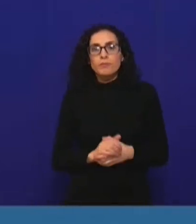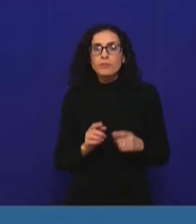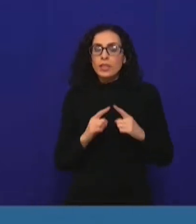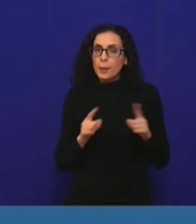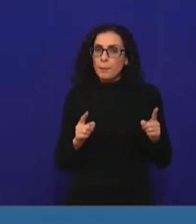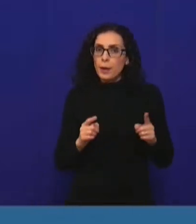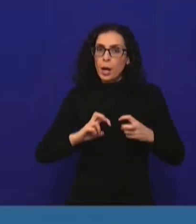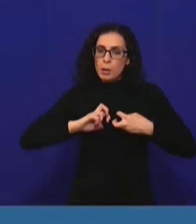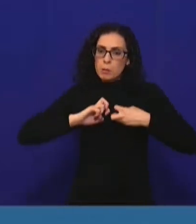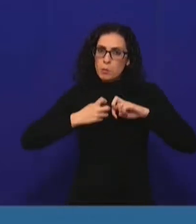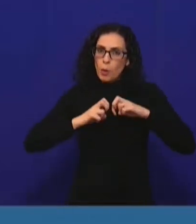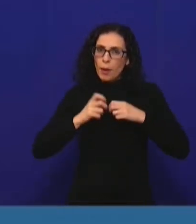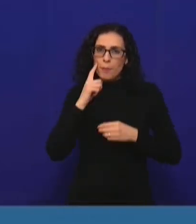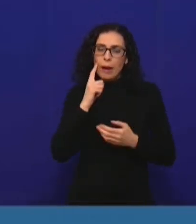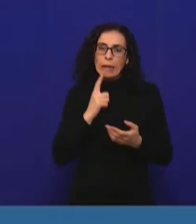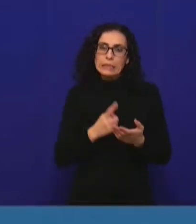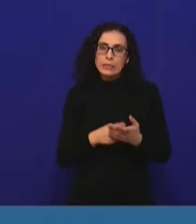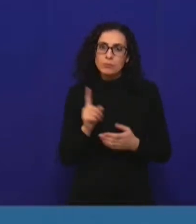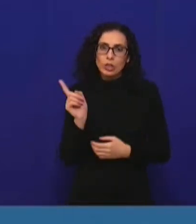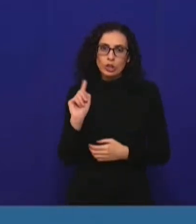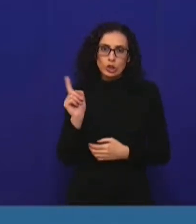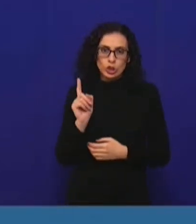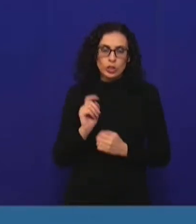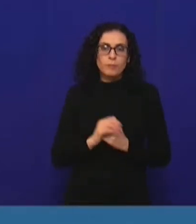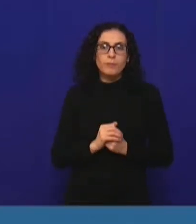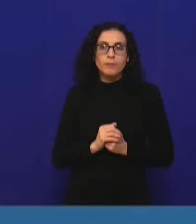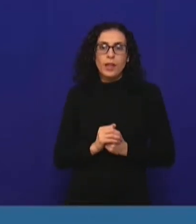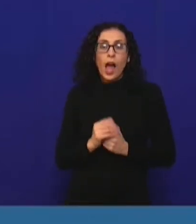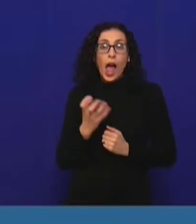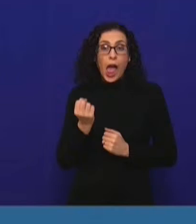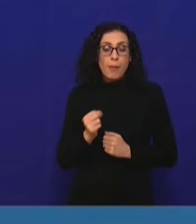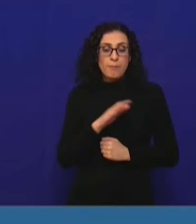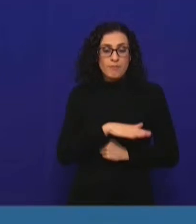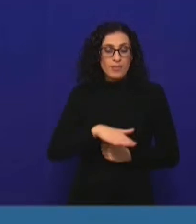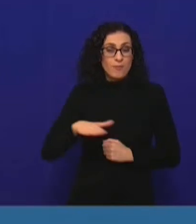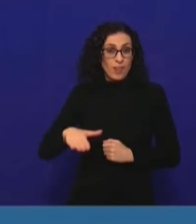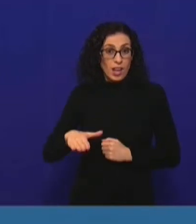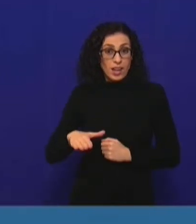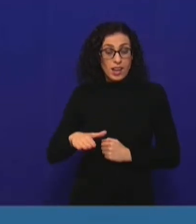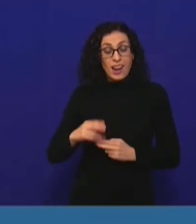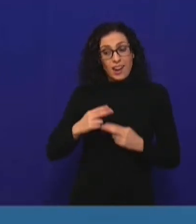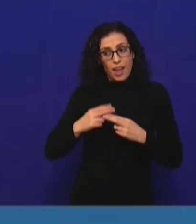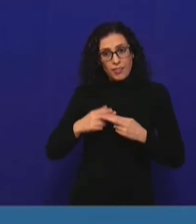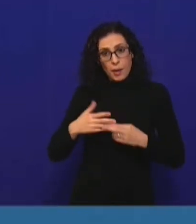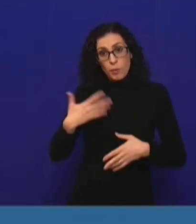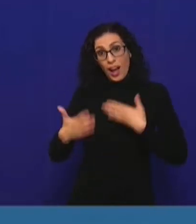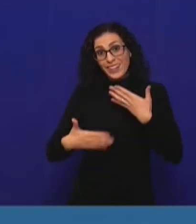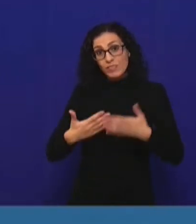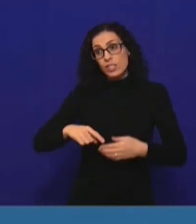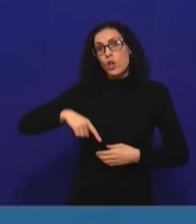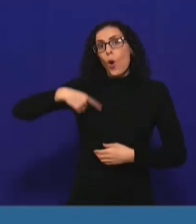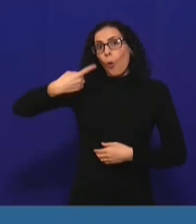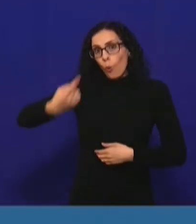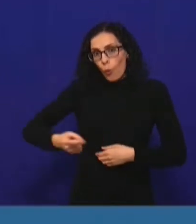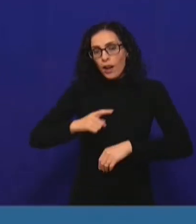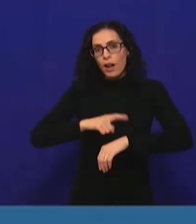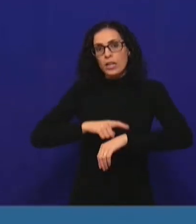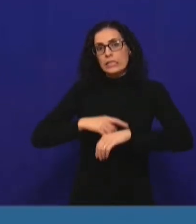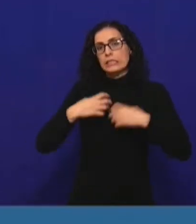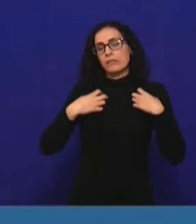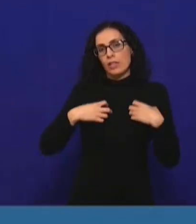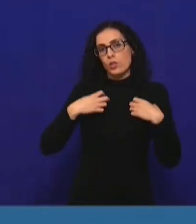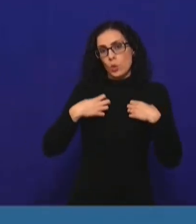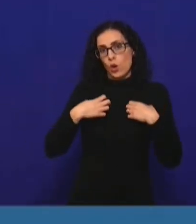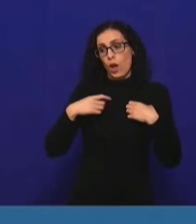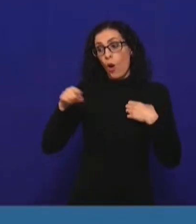l-ikbar problema li qegħdin naraw bħalissa hija li qed ikollna numru ta' tfal li qegħdin imorru extracurricular activities li dawn ikun